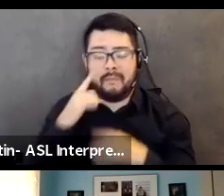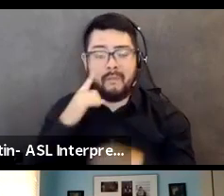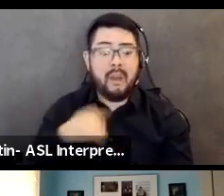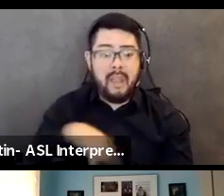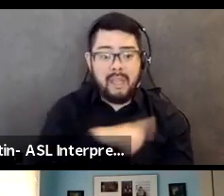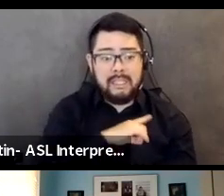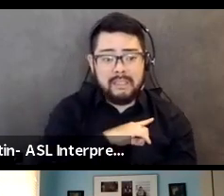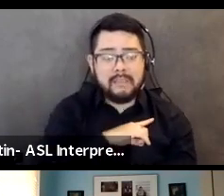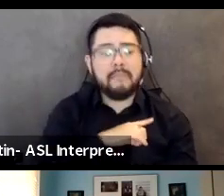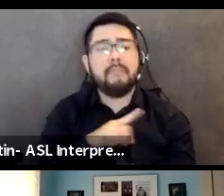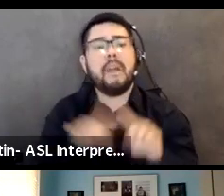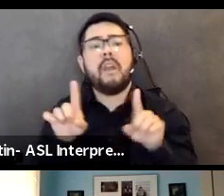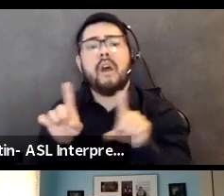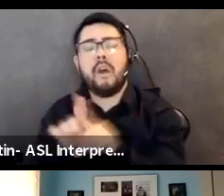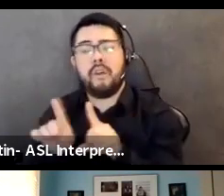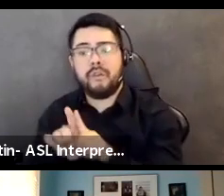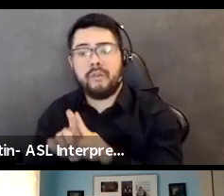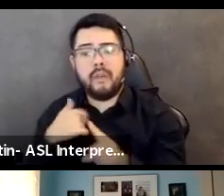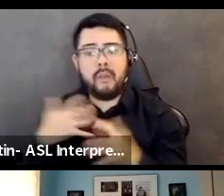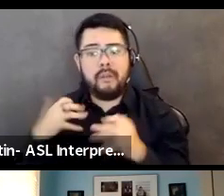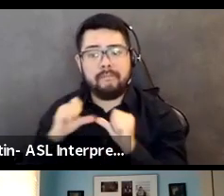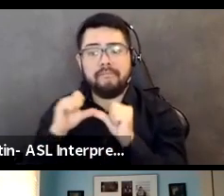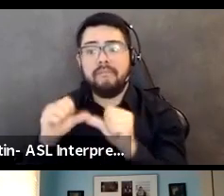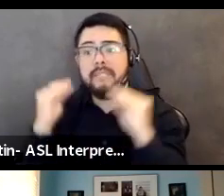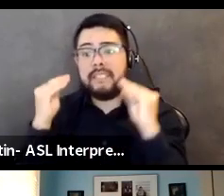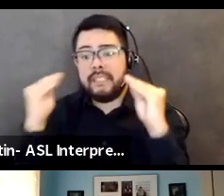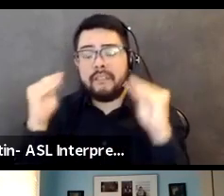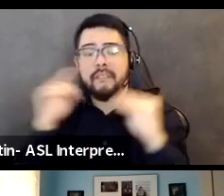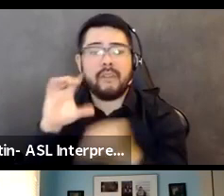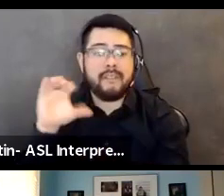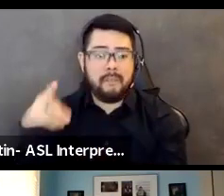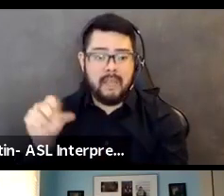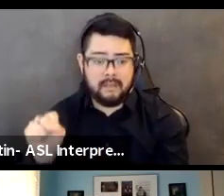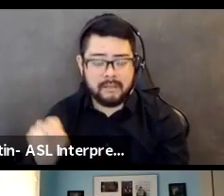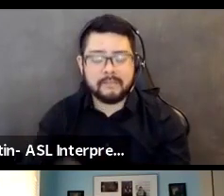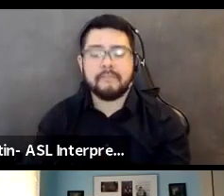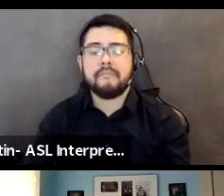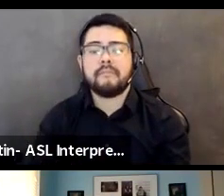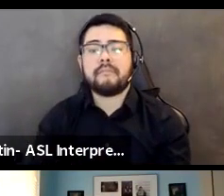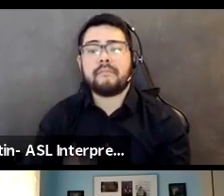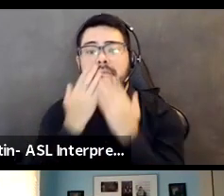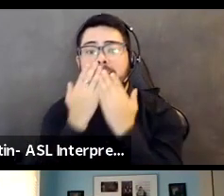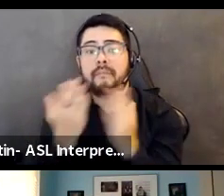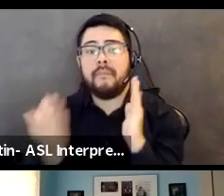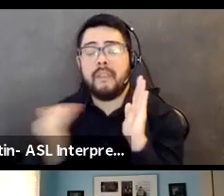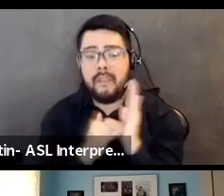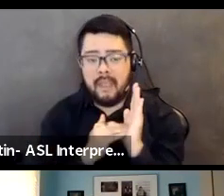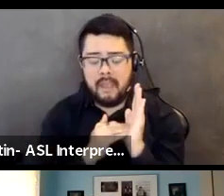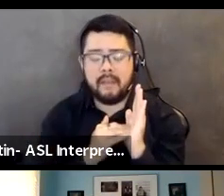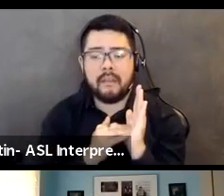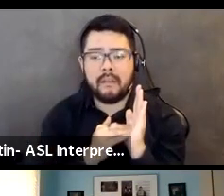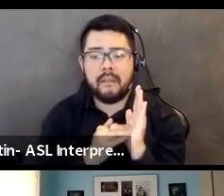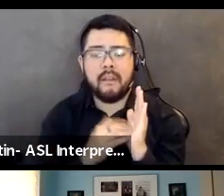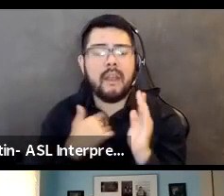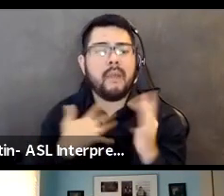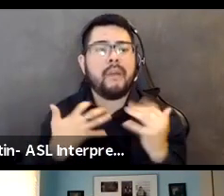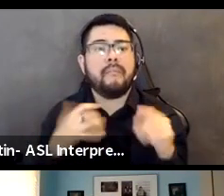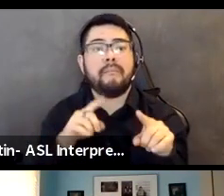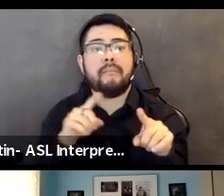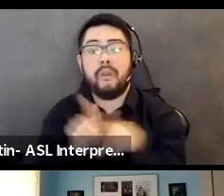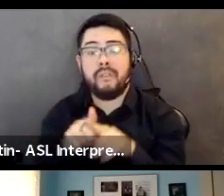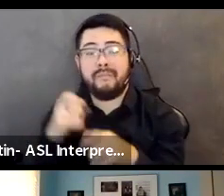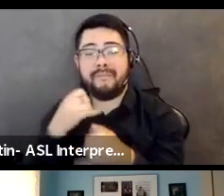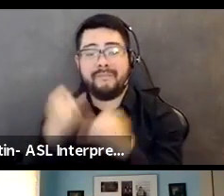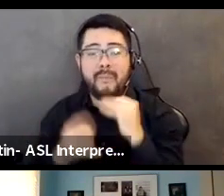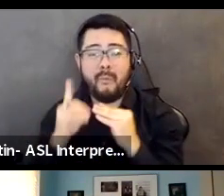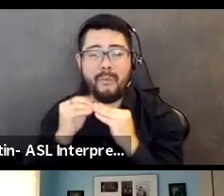um allow me to continue to teach for chicago public schools thank you again and i'd like to finally add that i